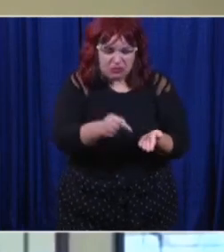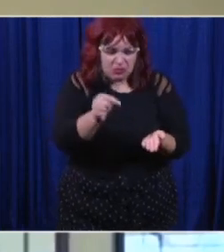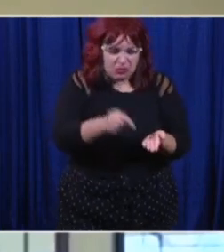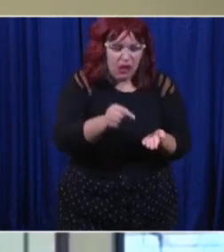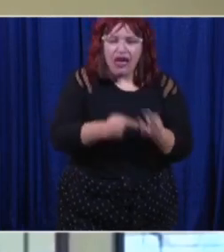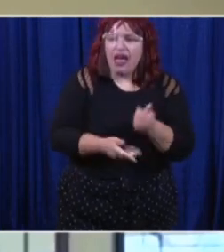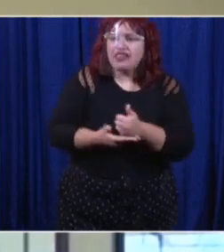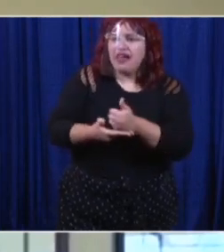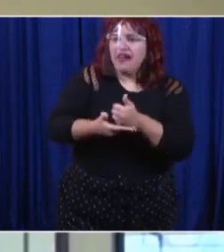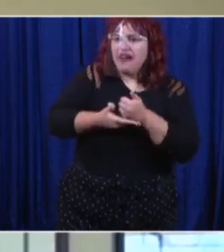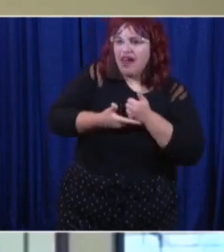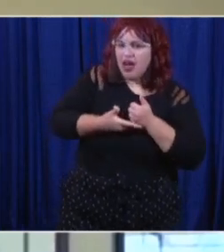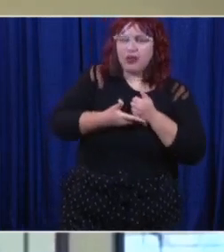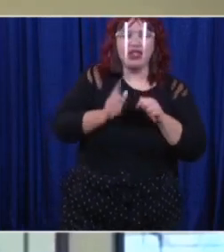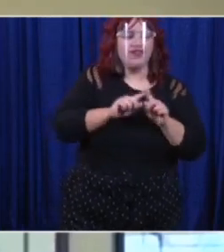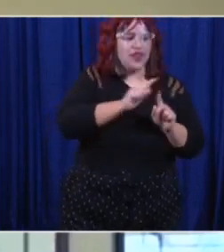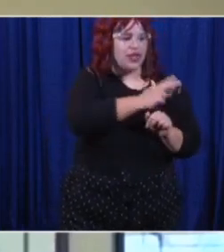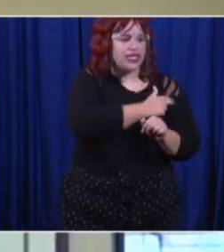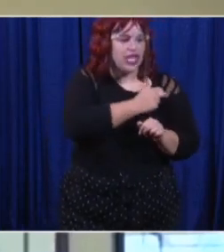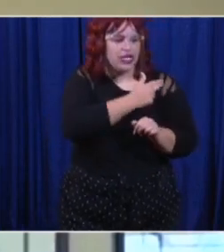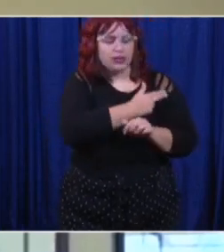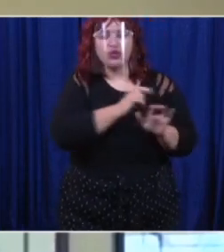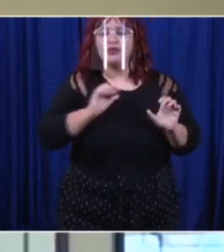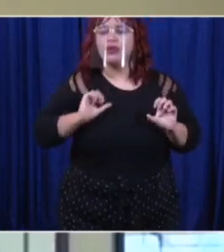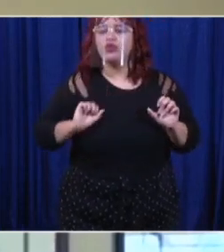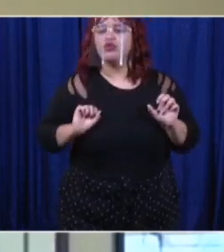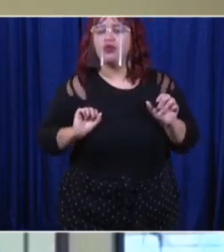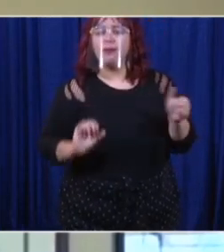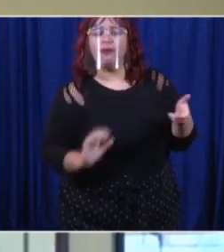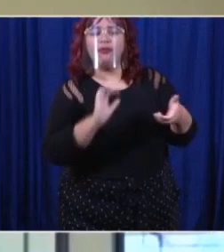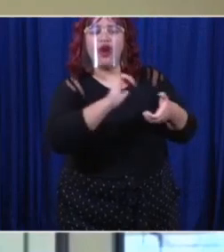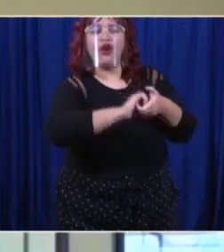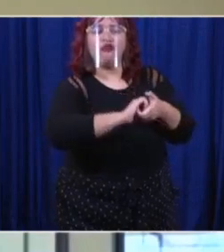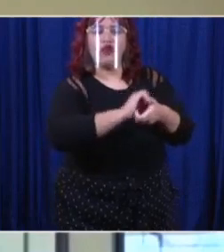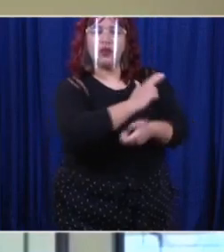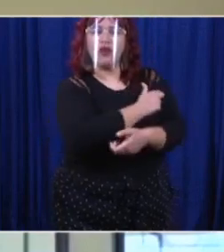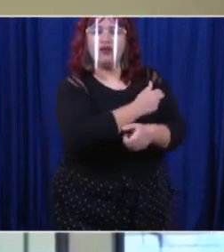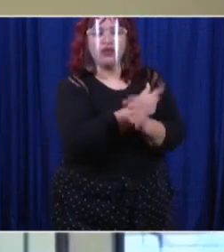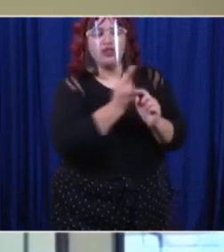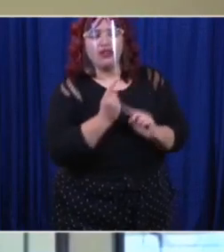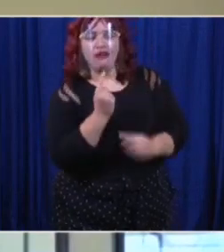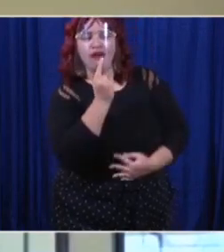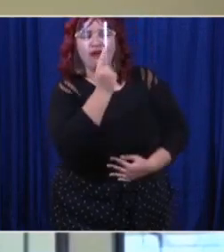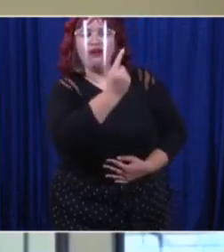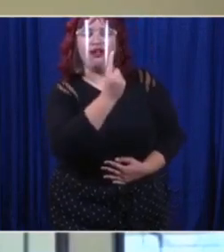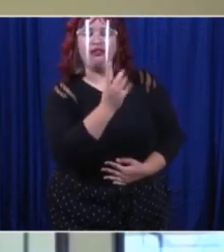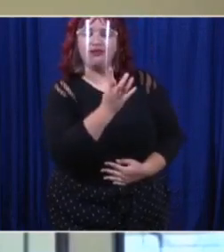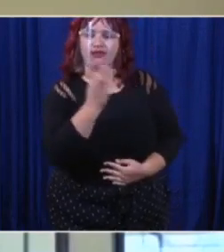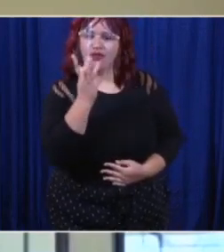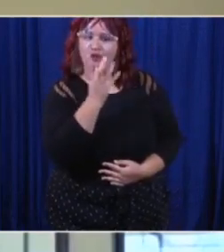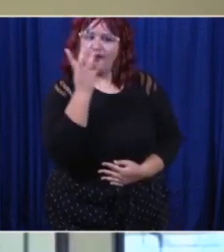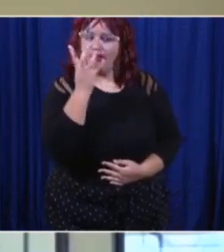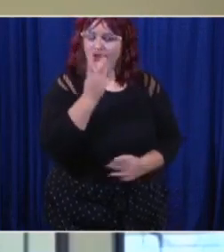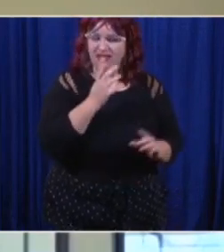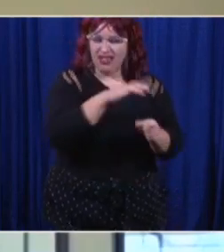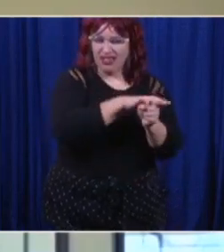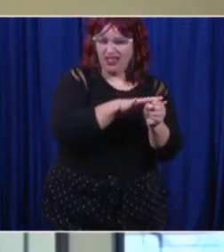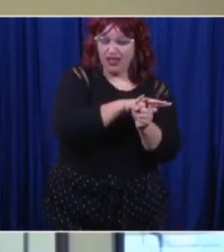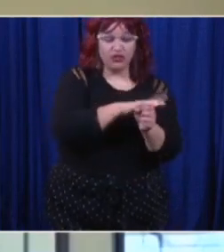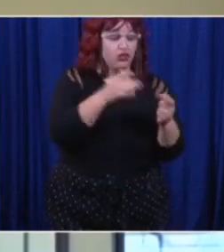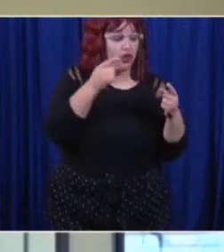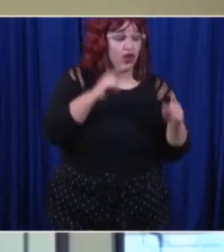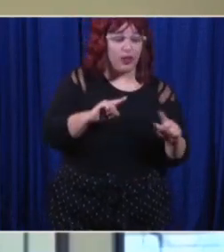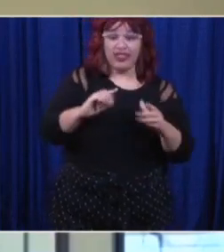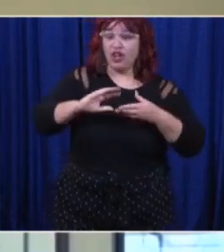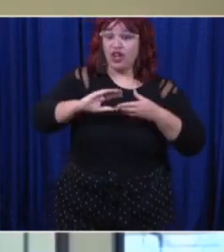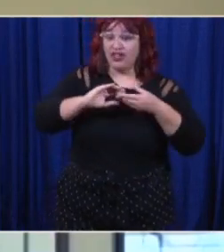with our rural and community hospitals to balance surges that we have been seeing over